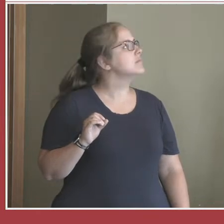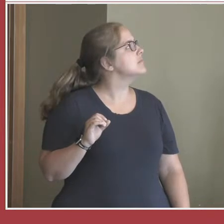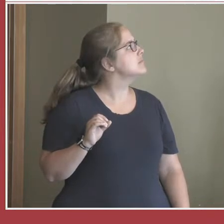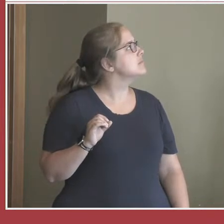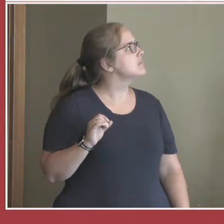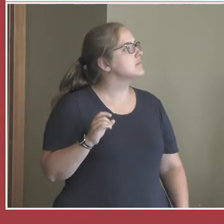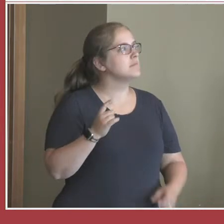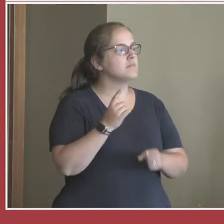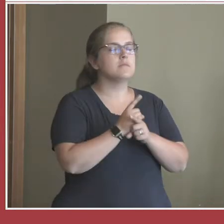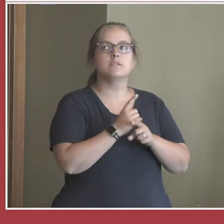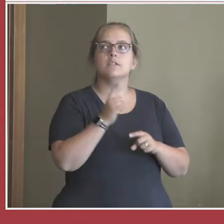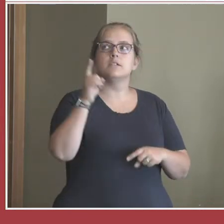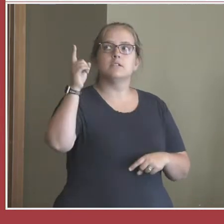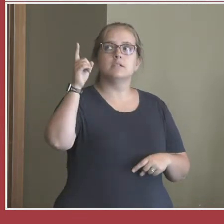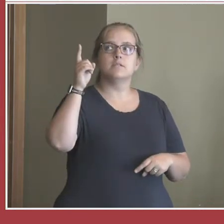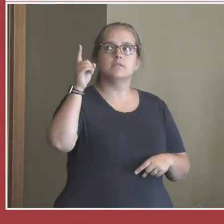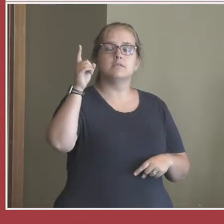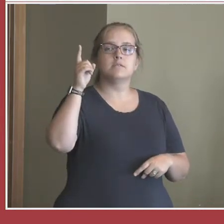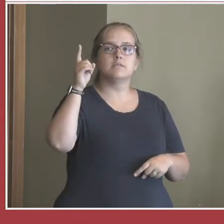Here is outdoor.